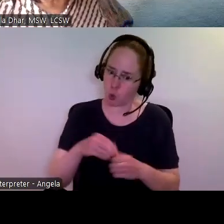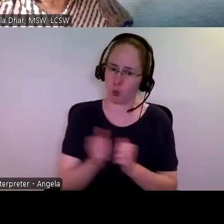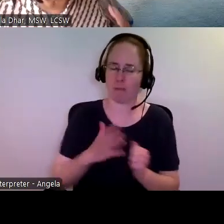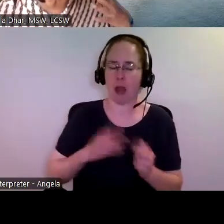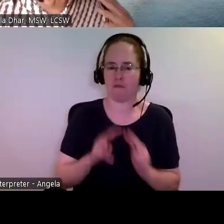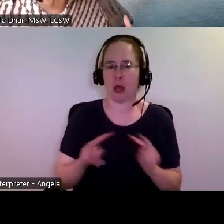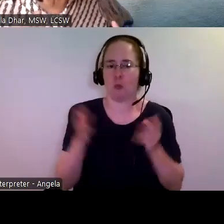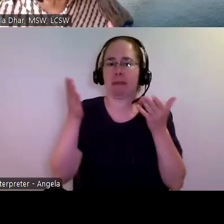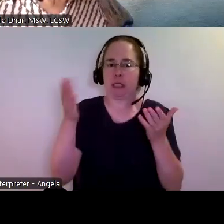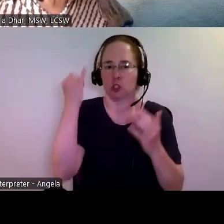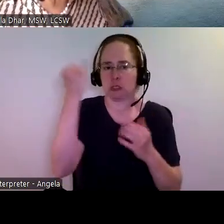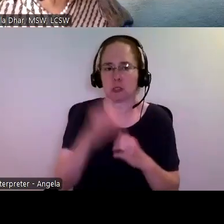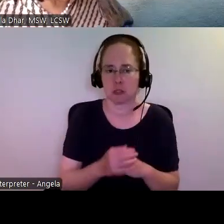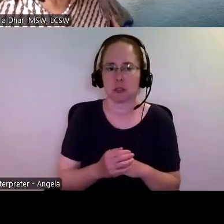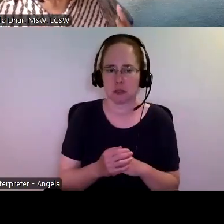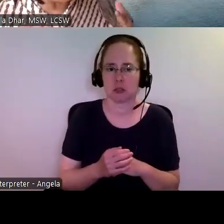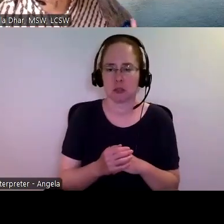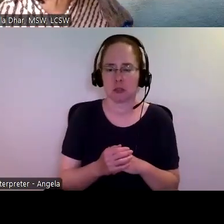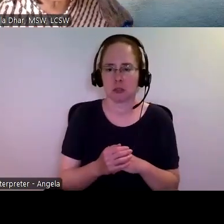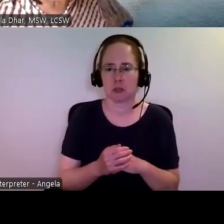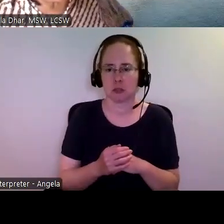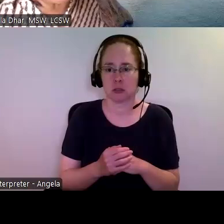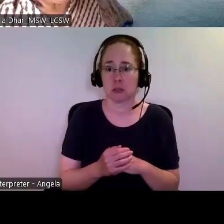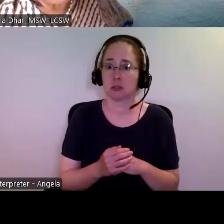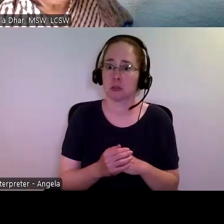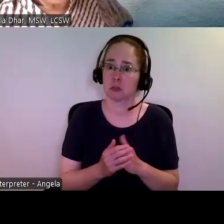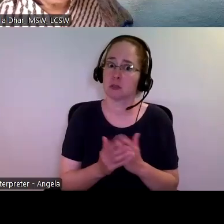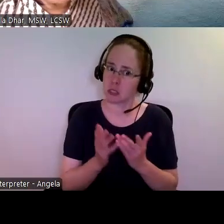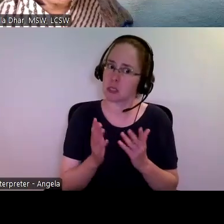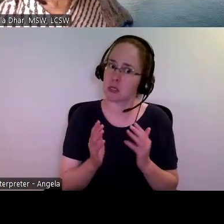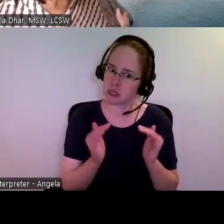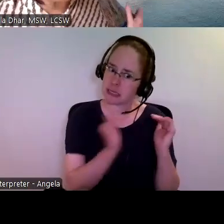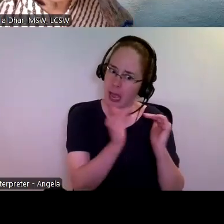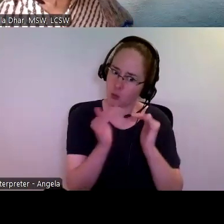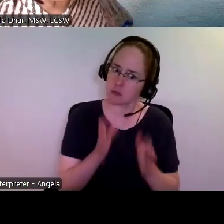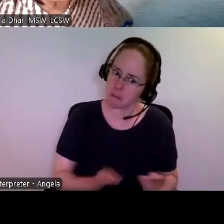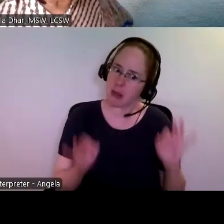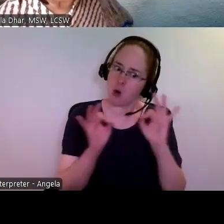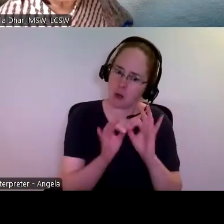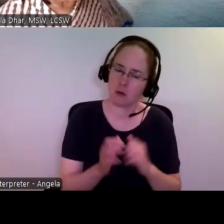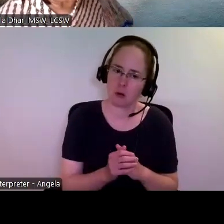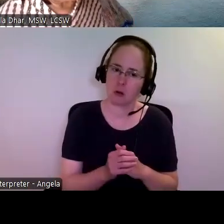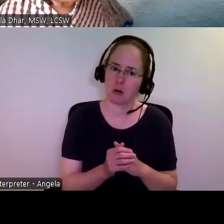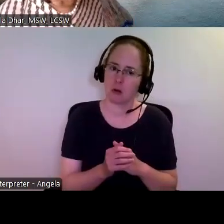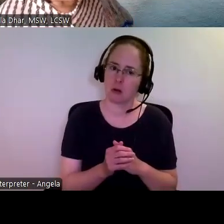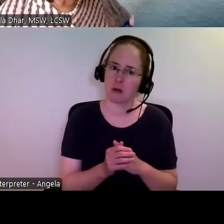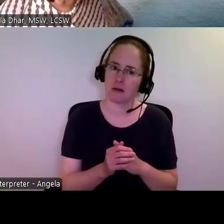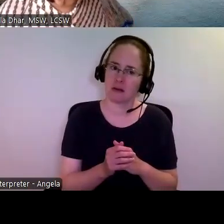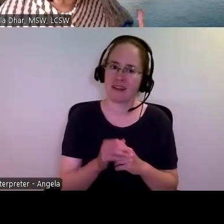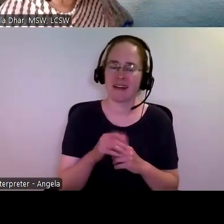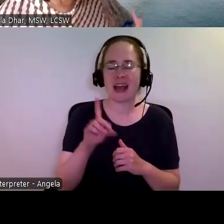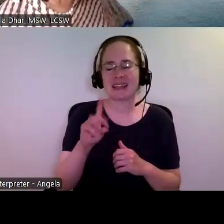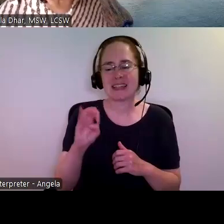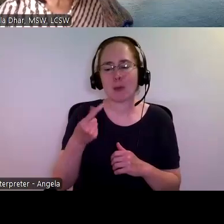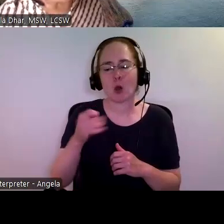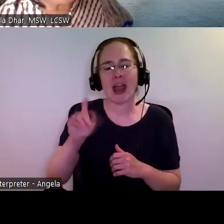proposition, along with it being an equity imperative and a demographic imperative. And then you make